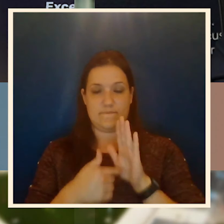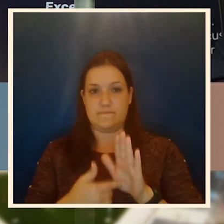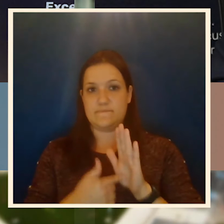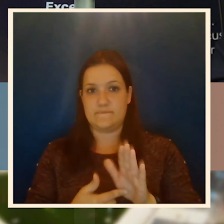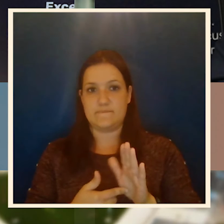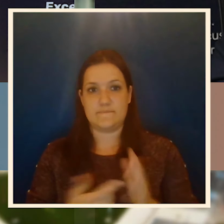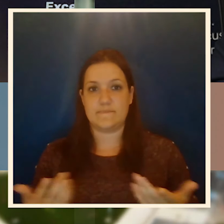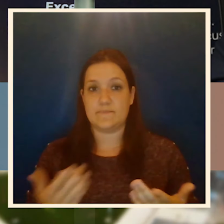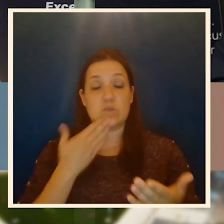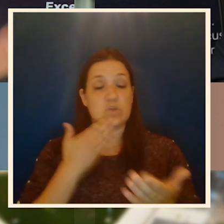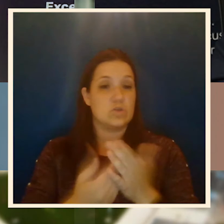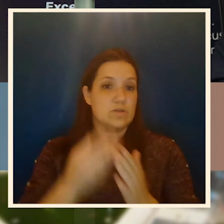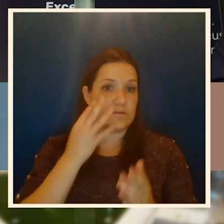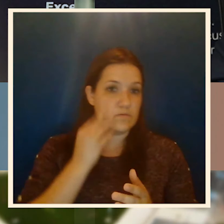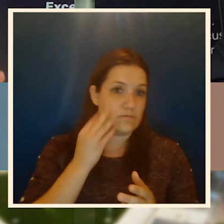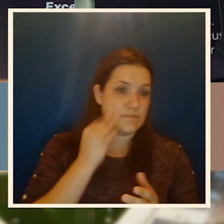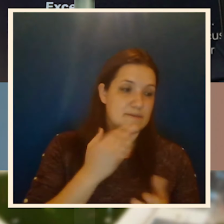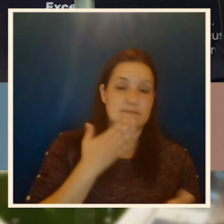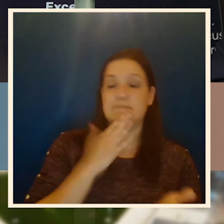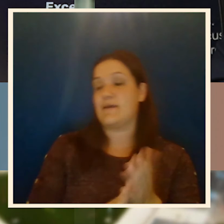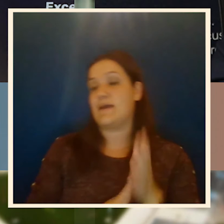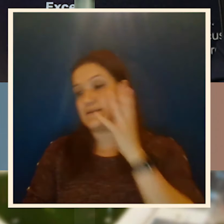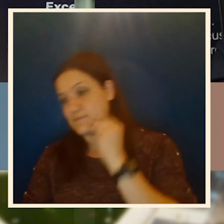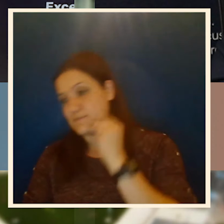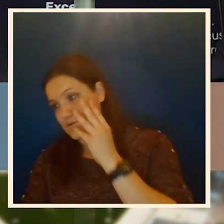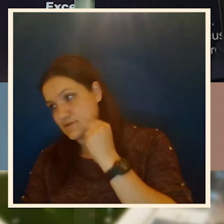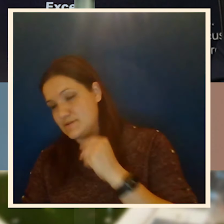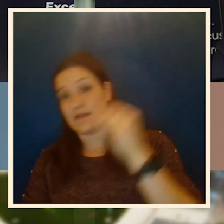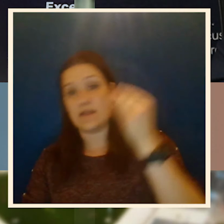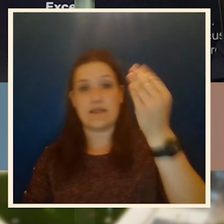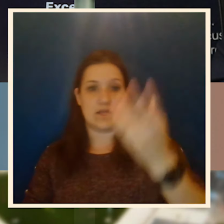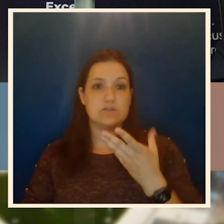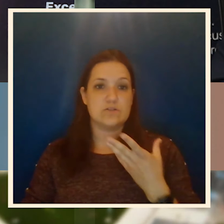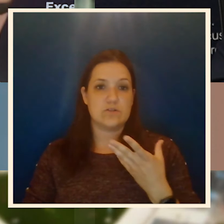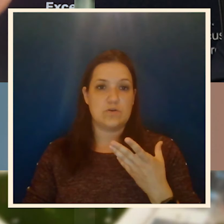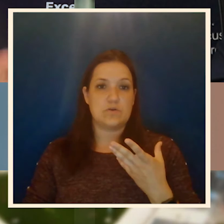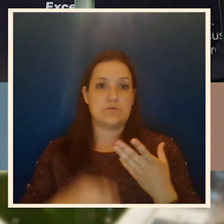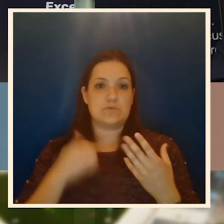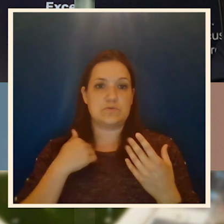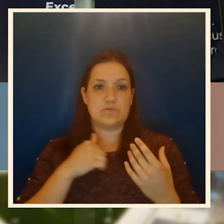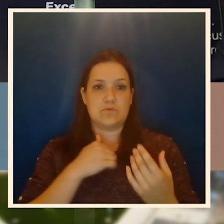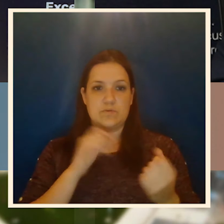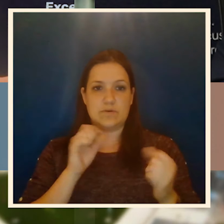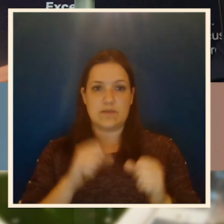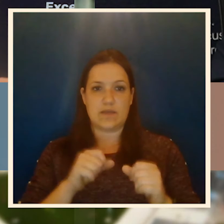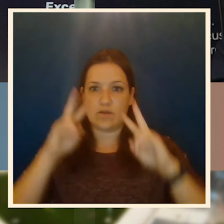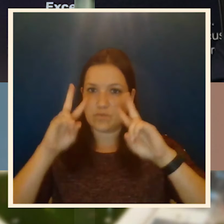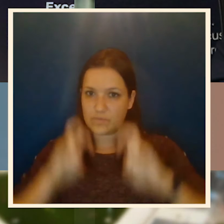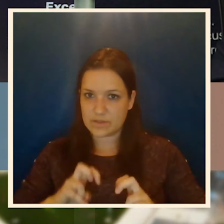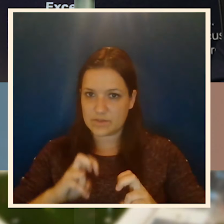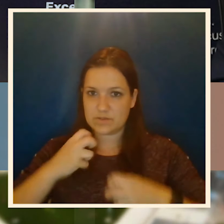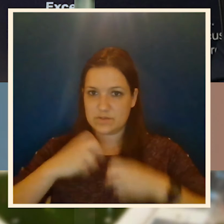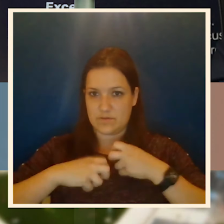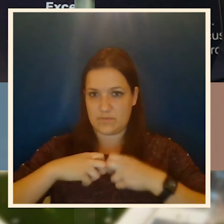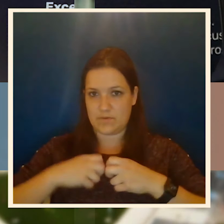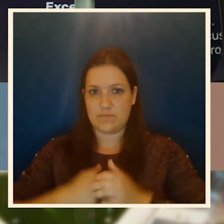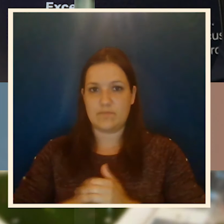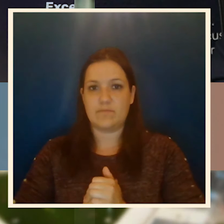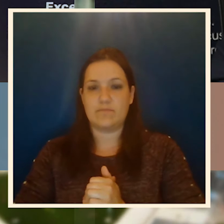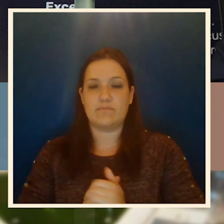of that. And good experiences, bad experiences, let us know so that we can research the problem. Right.